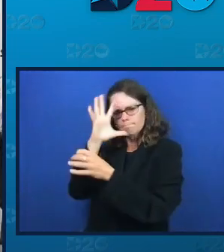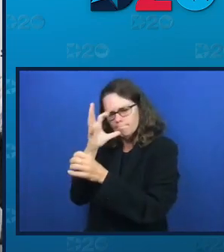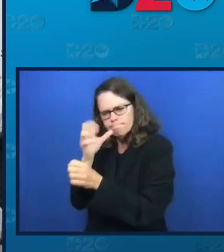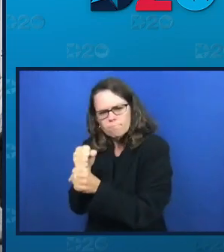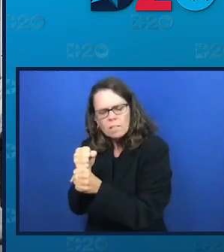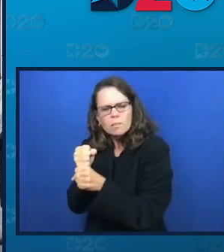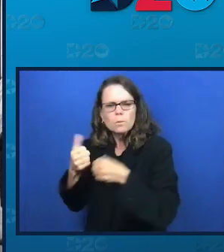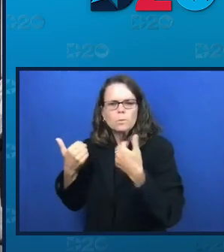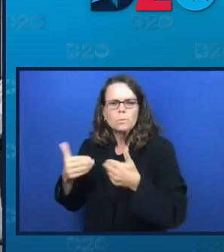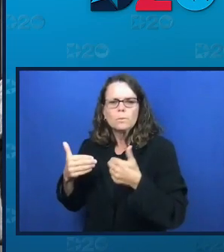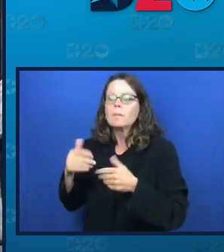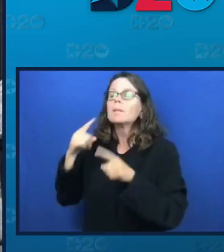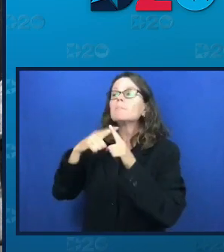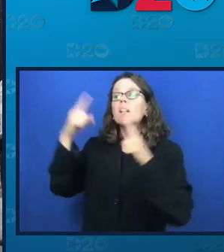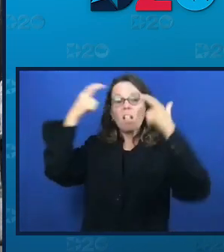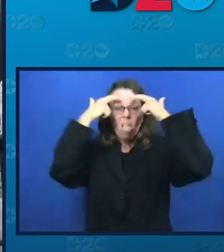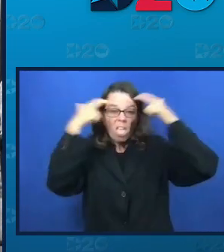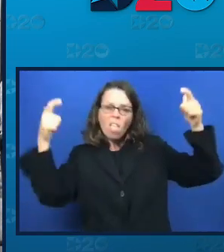rather than to inflict suffering.